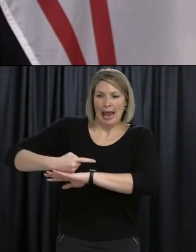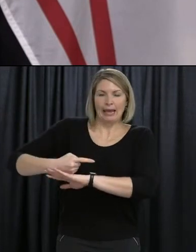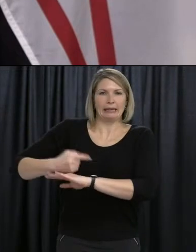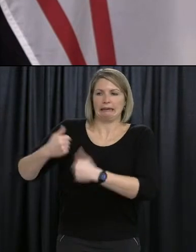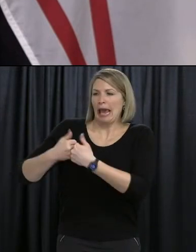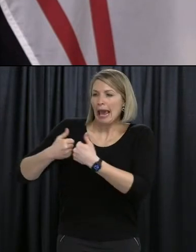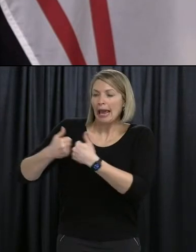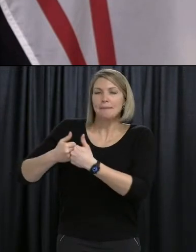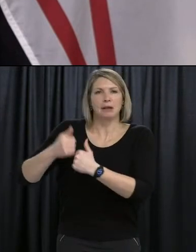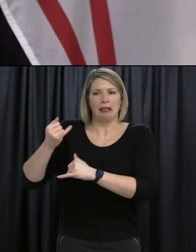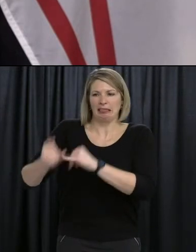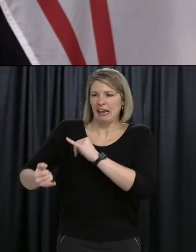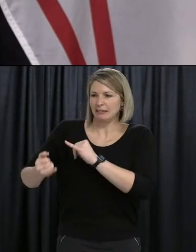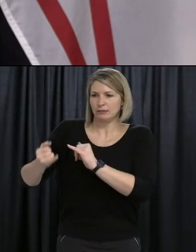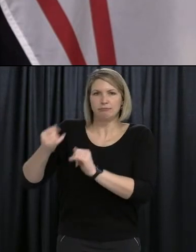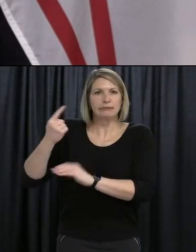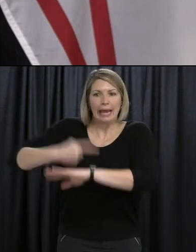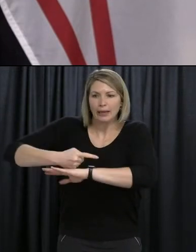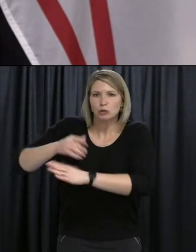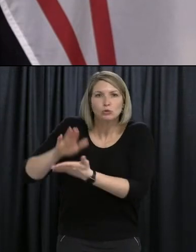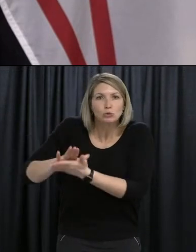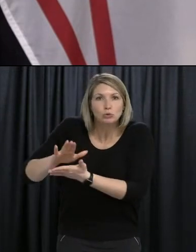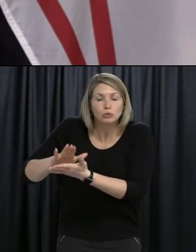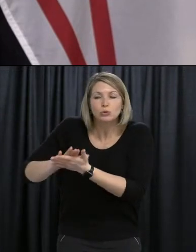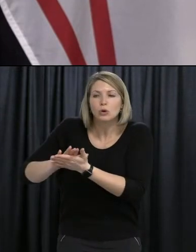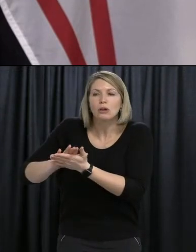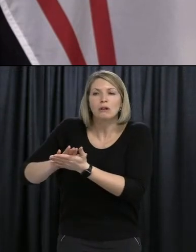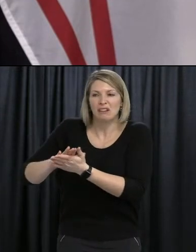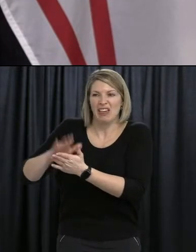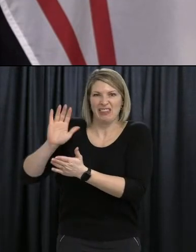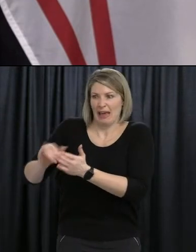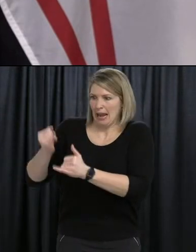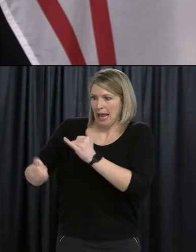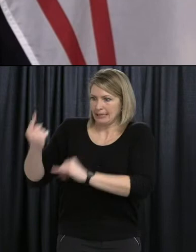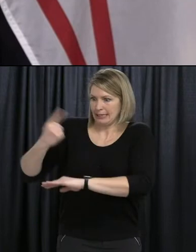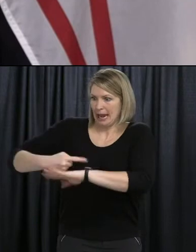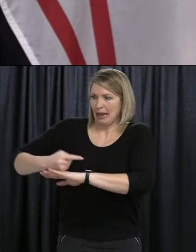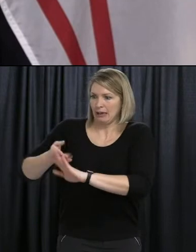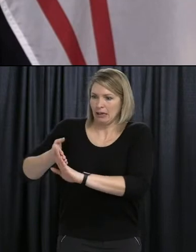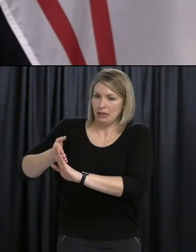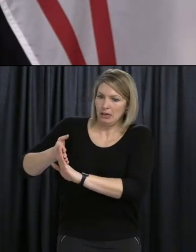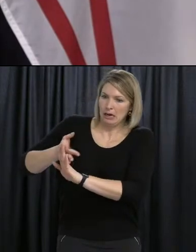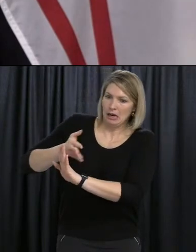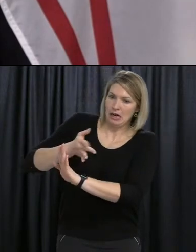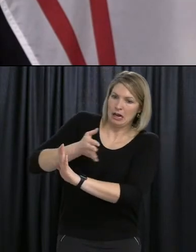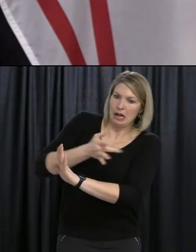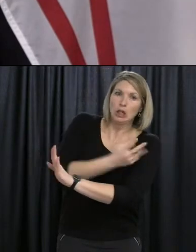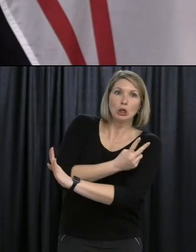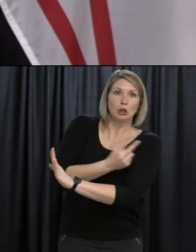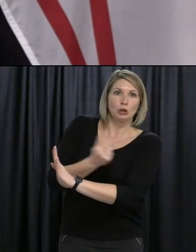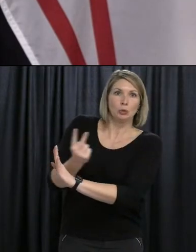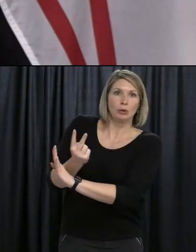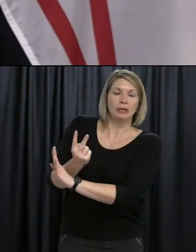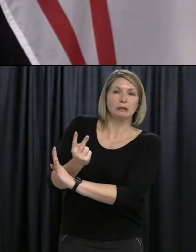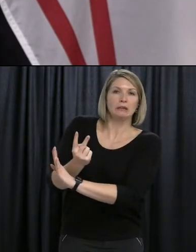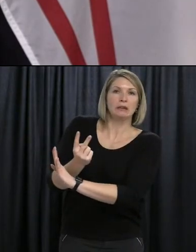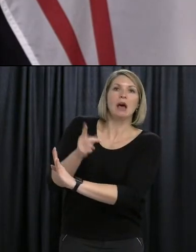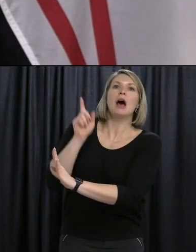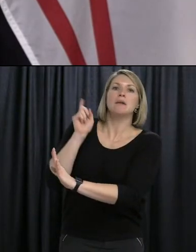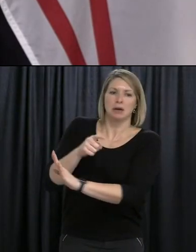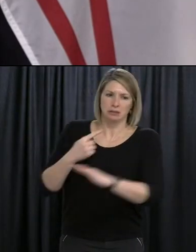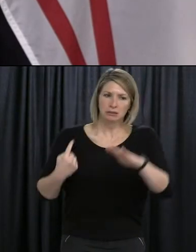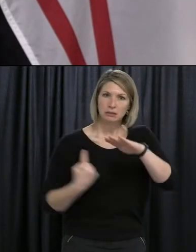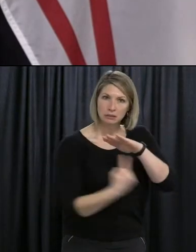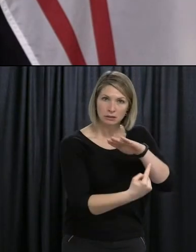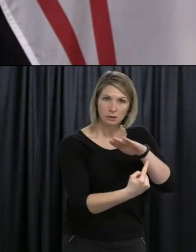from their last contact with a positive case, whichever is more recent. If a self-isolating individual who attended